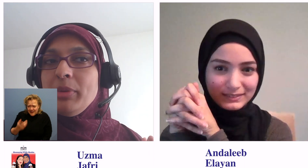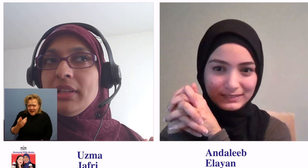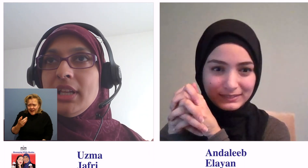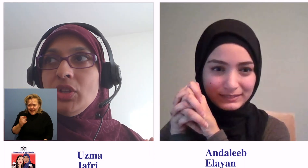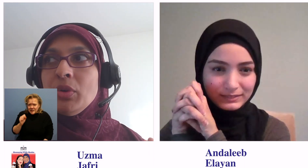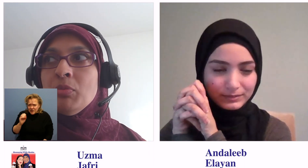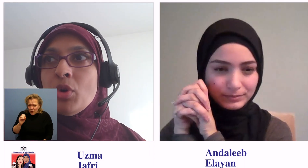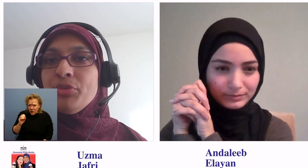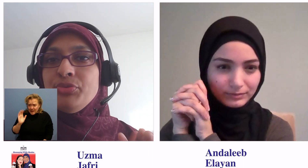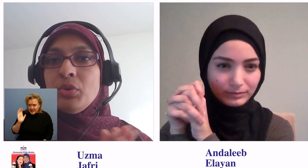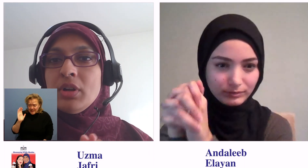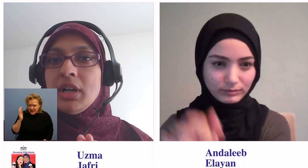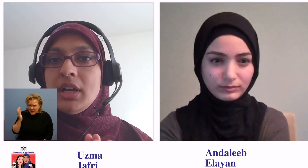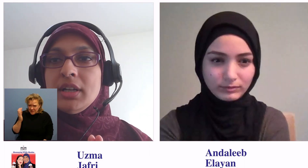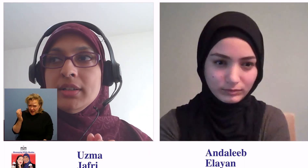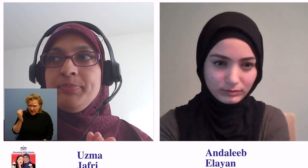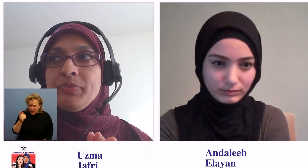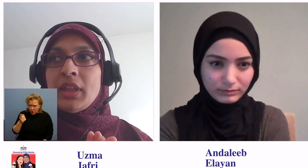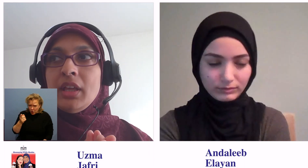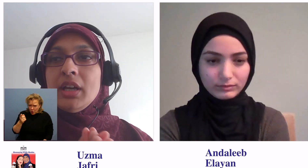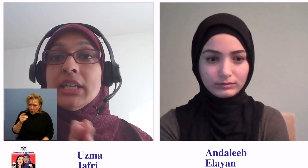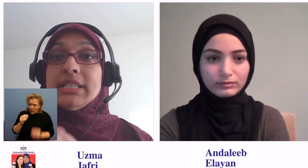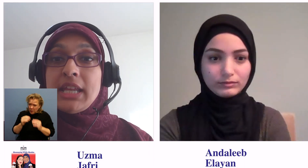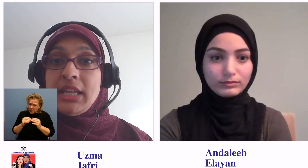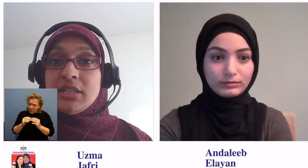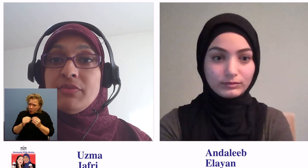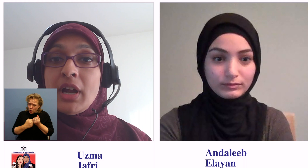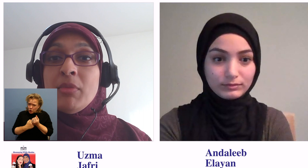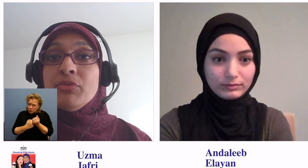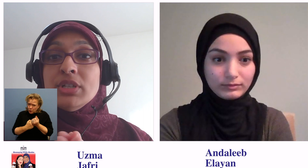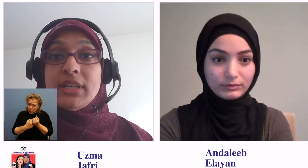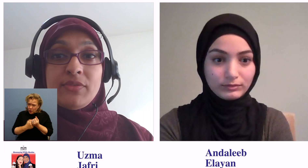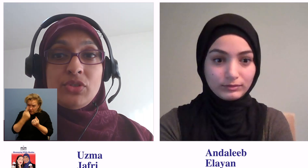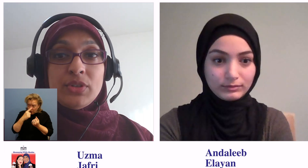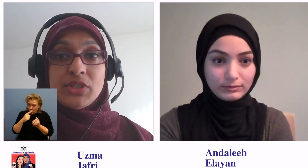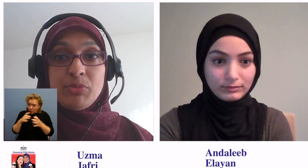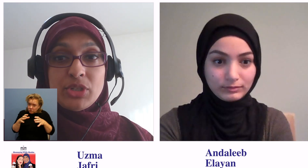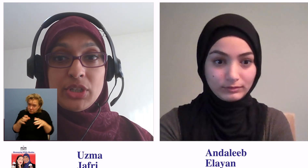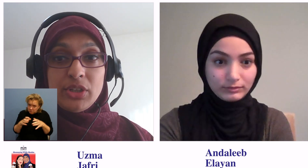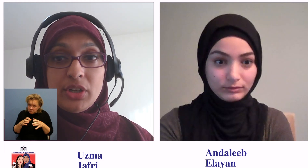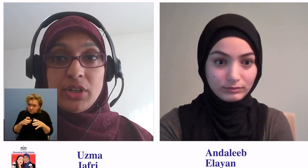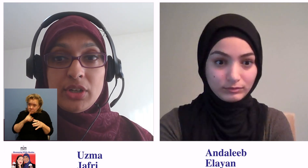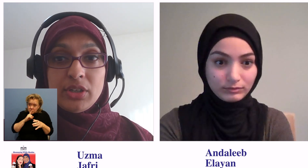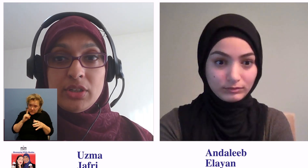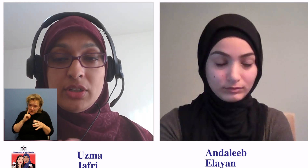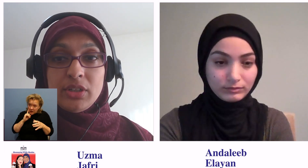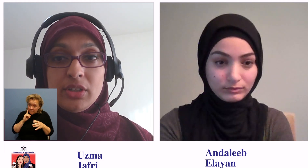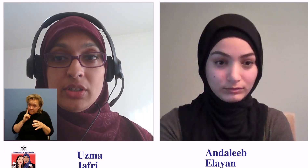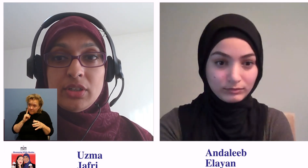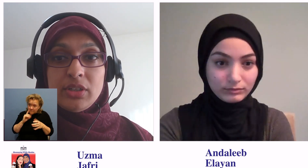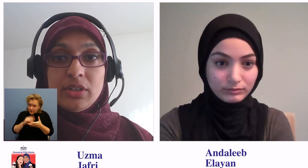sounds a little bit like you're more for a contained environment for deaf students in particular,